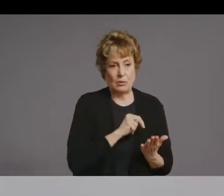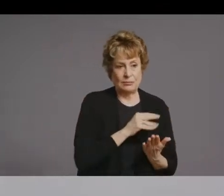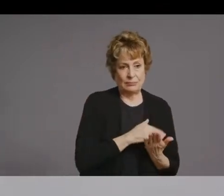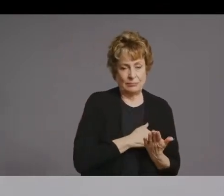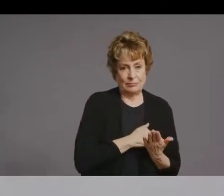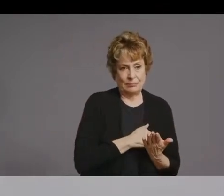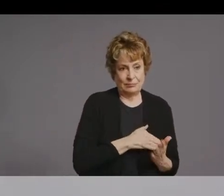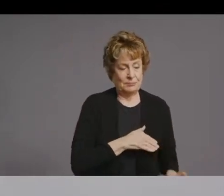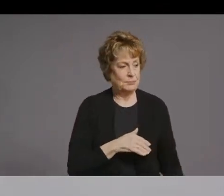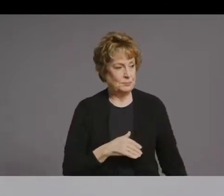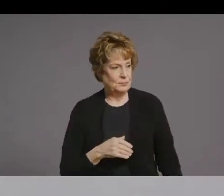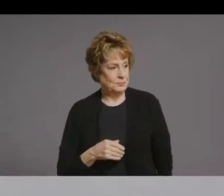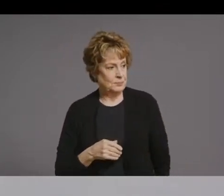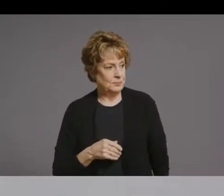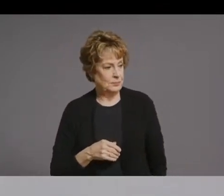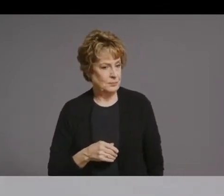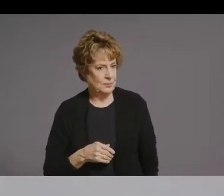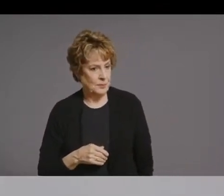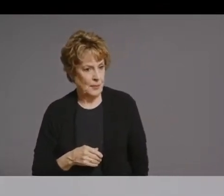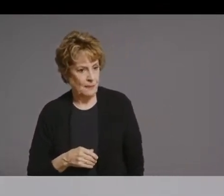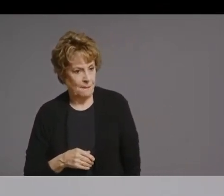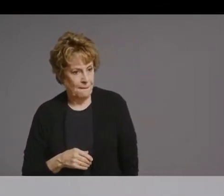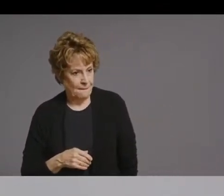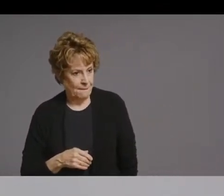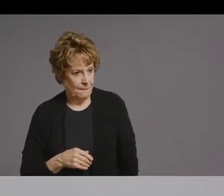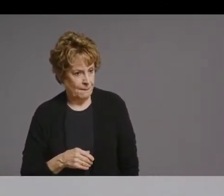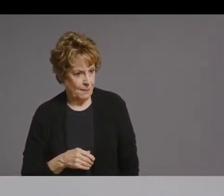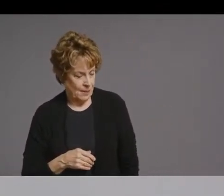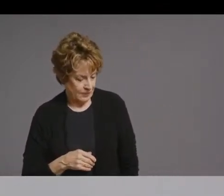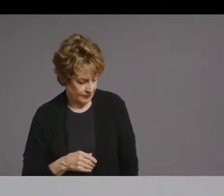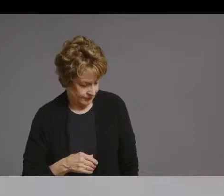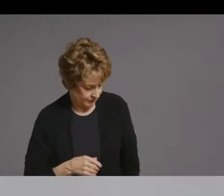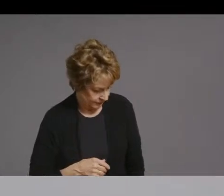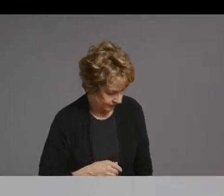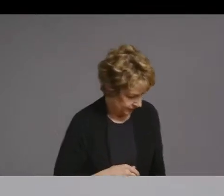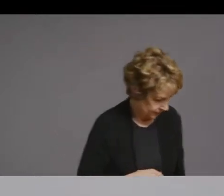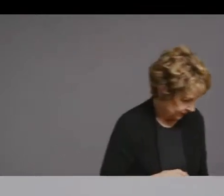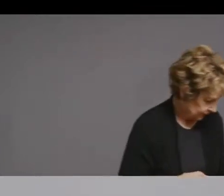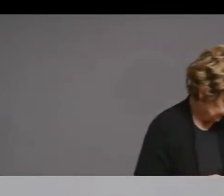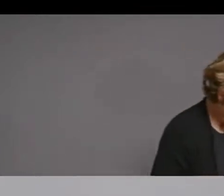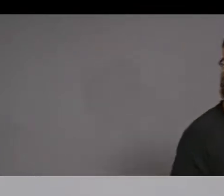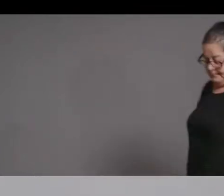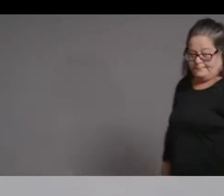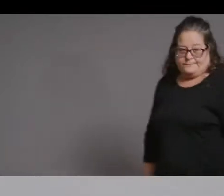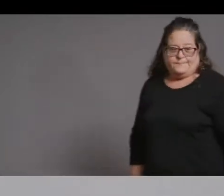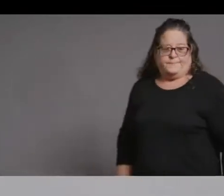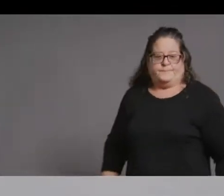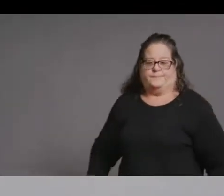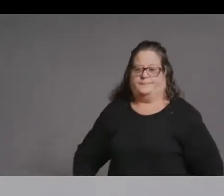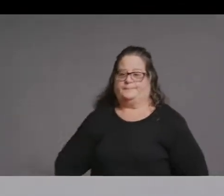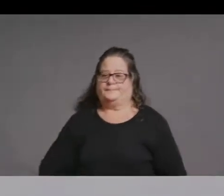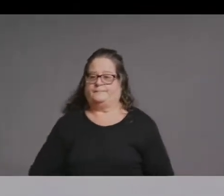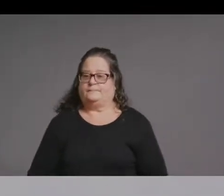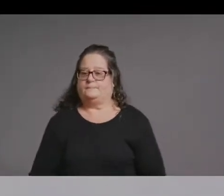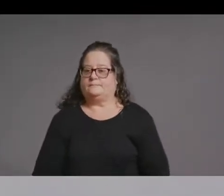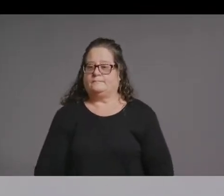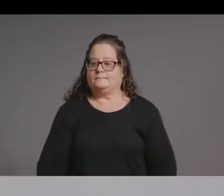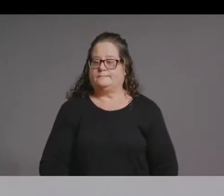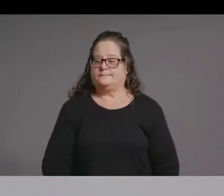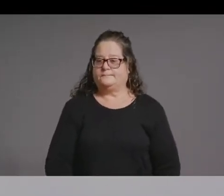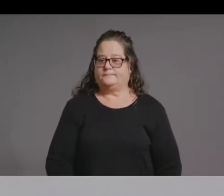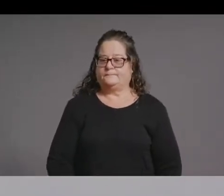Was that all from Steve? One other question. Okay. When do you expect do you have any idea when this FEMA